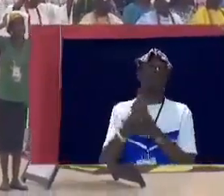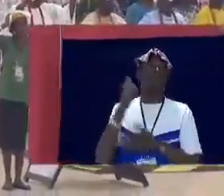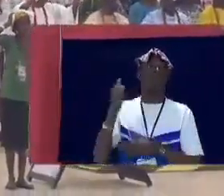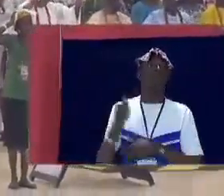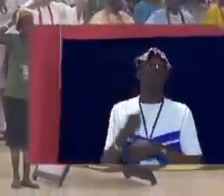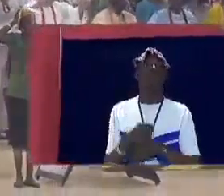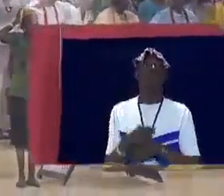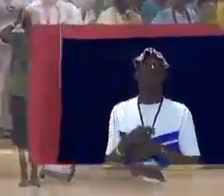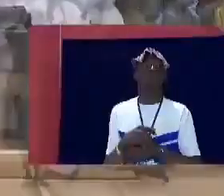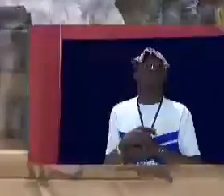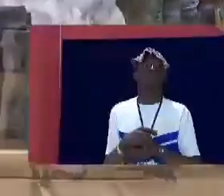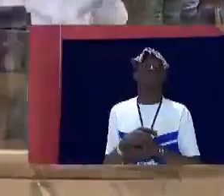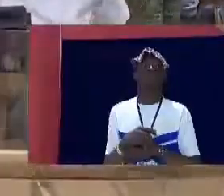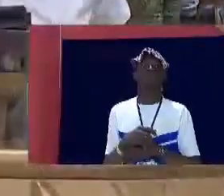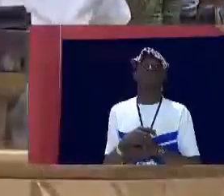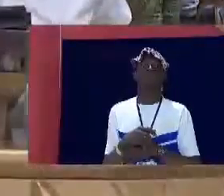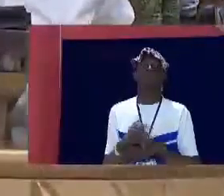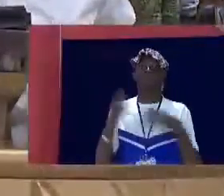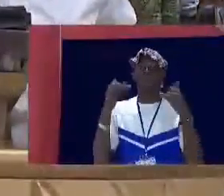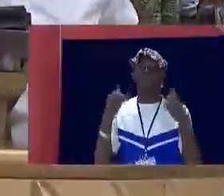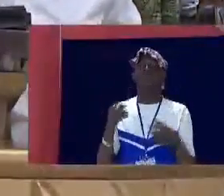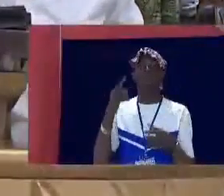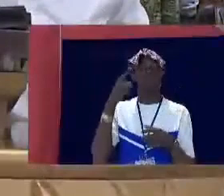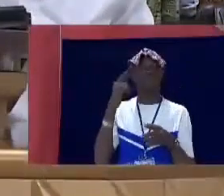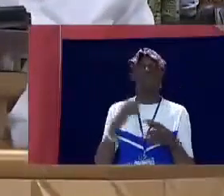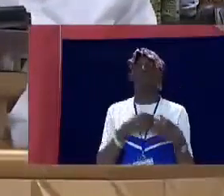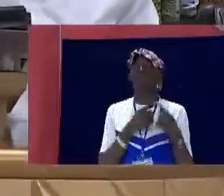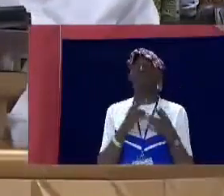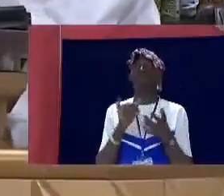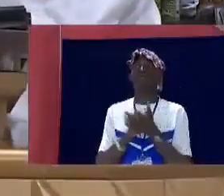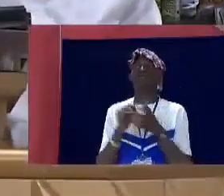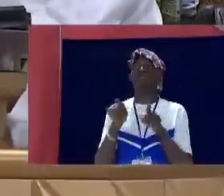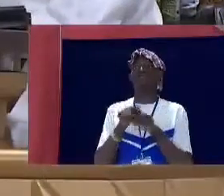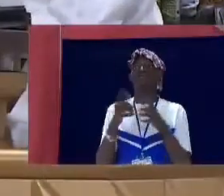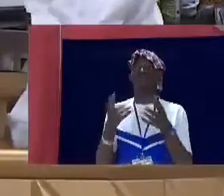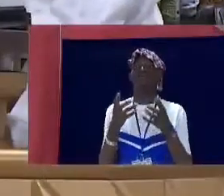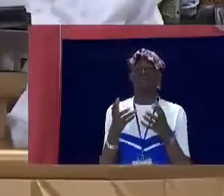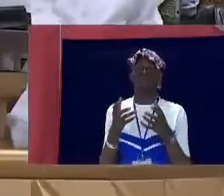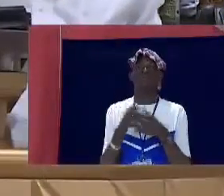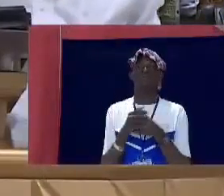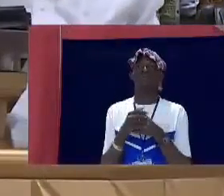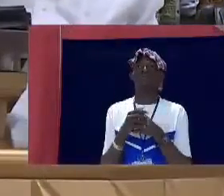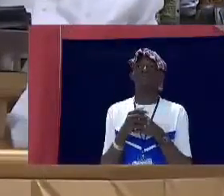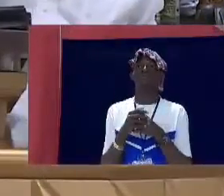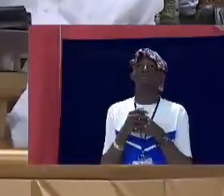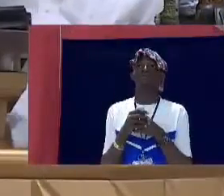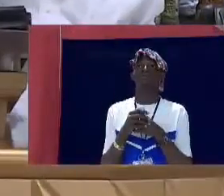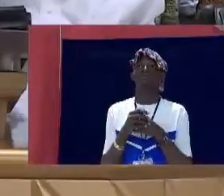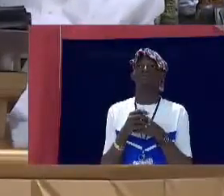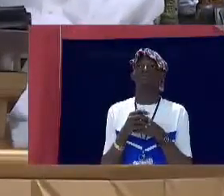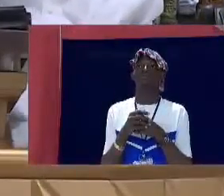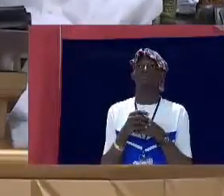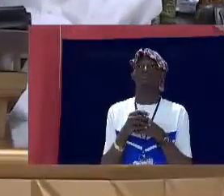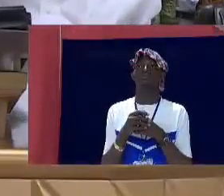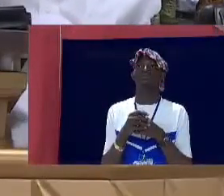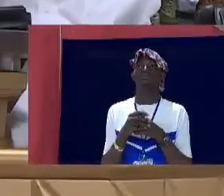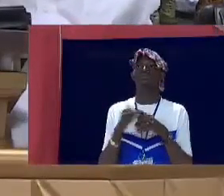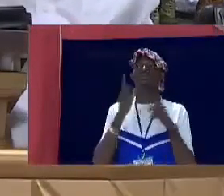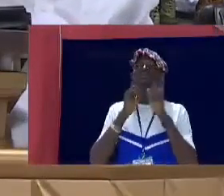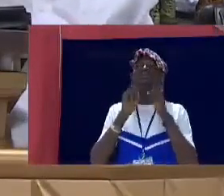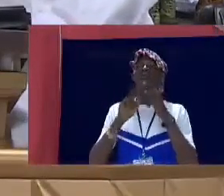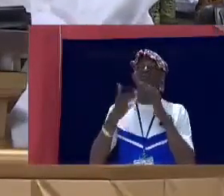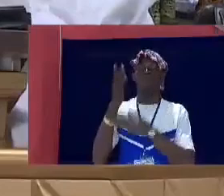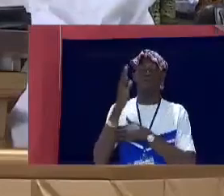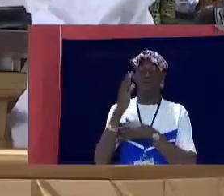Jesu. Now for as long as you want. Fun bo ba se teyin lorun to. Talk to God.